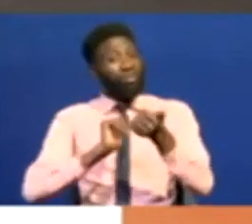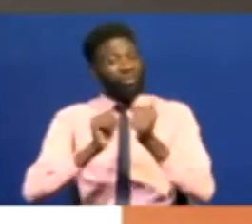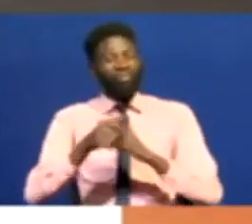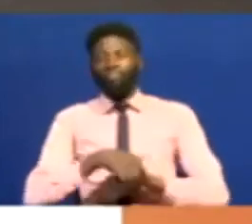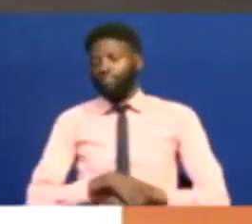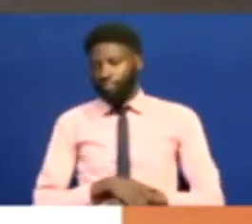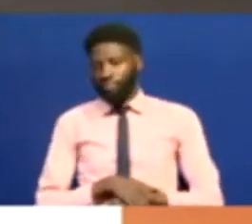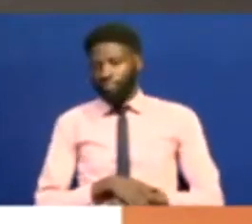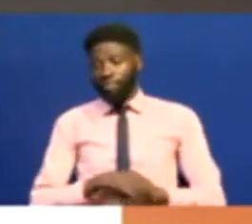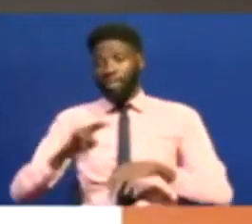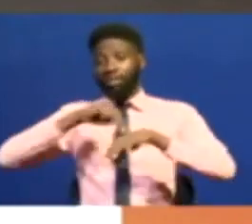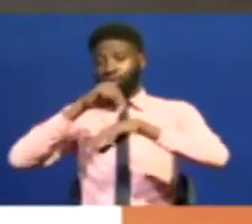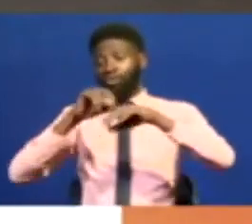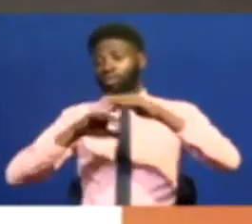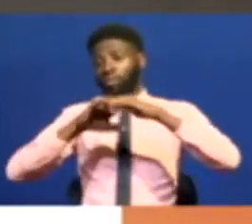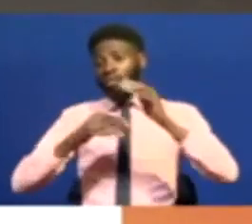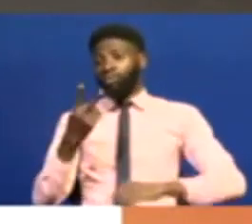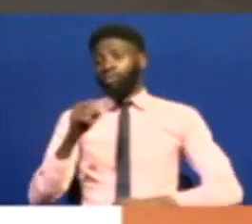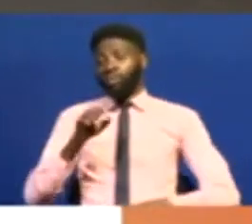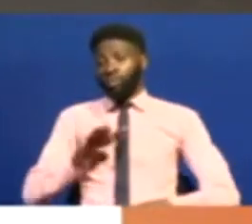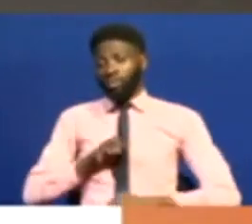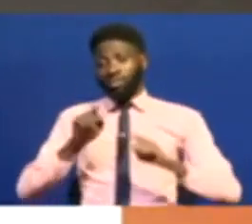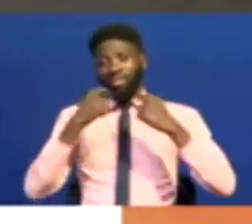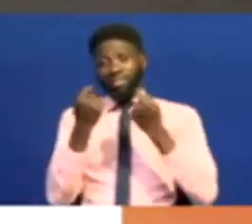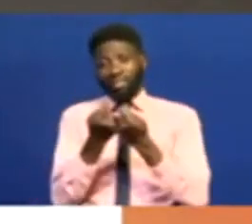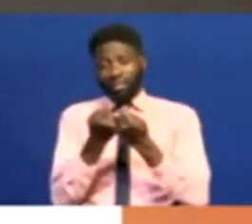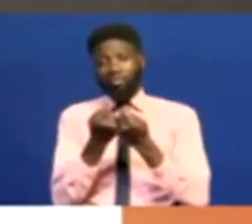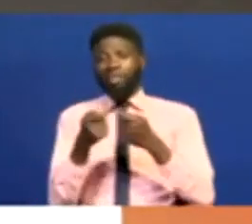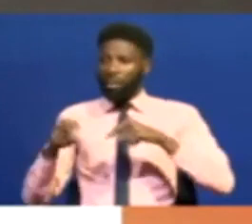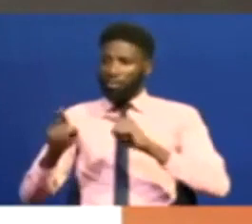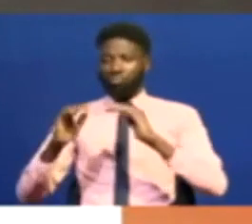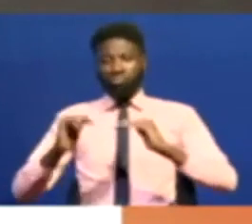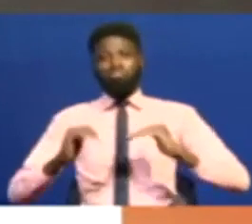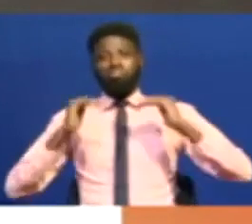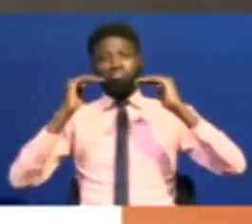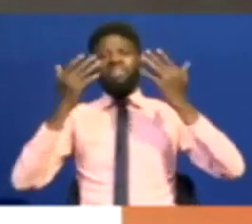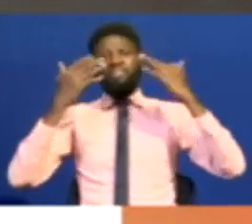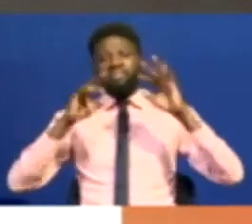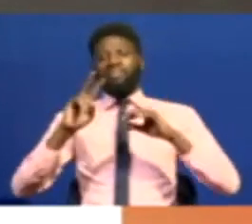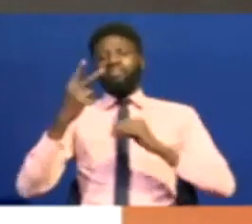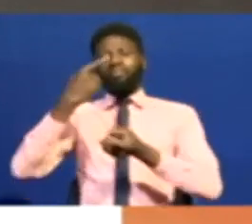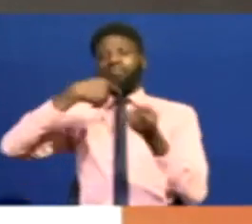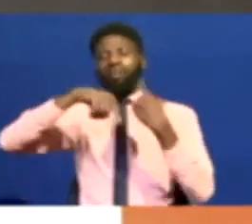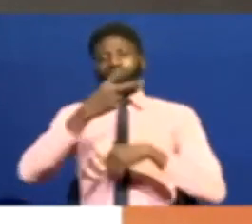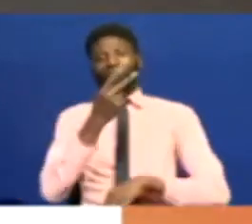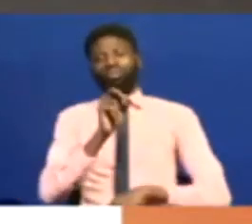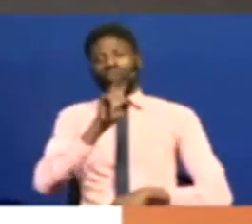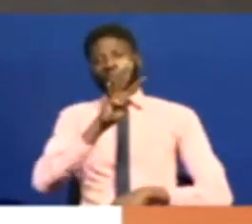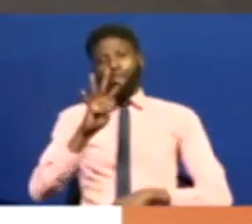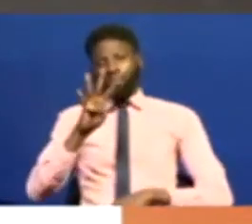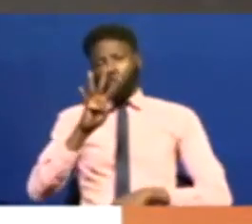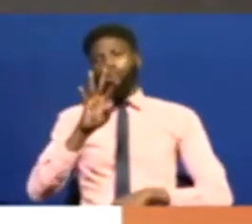and the national under 20 women's team Rising Starlets has qualified for the next round of the 2024 FIFA under